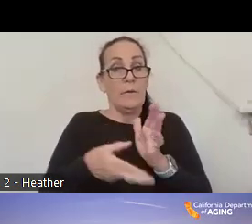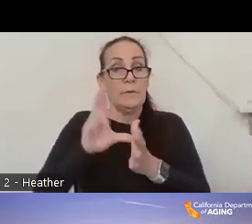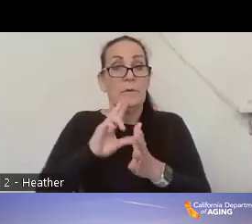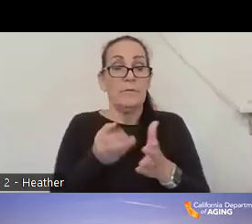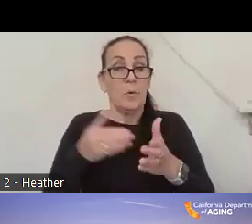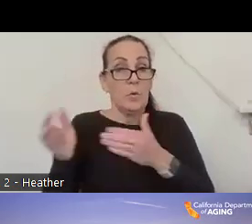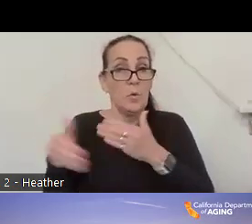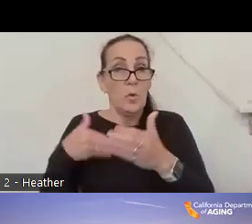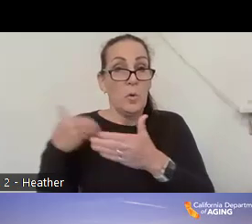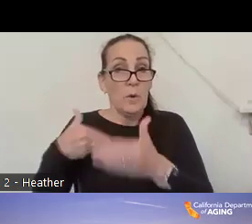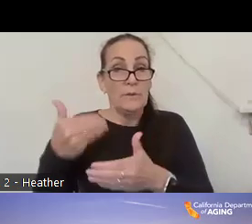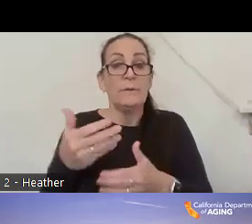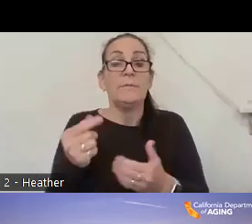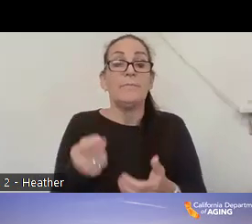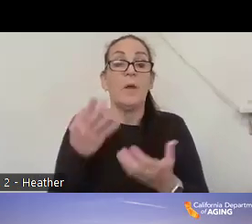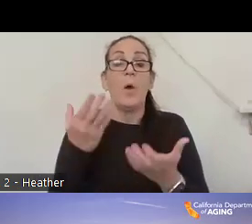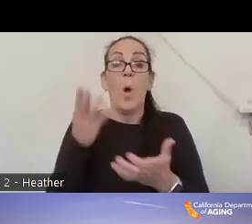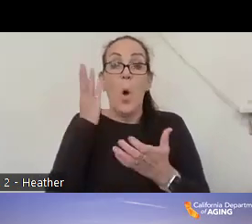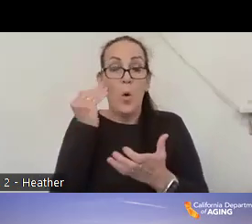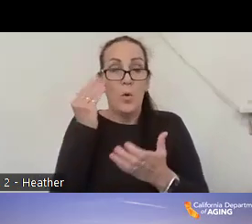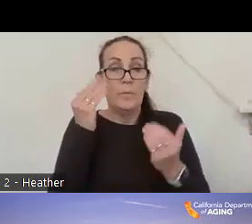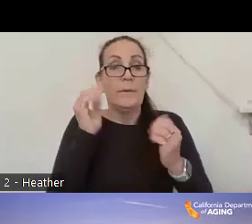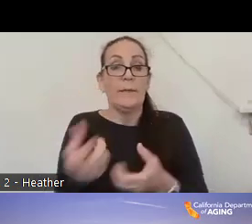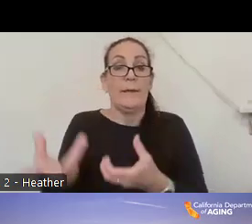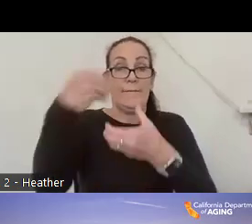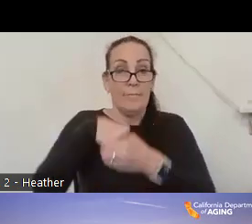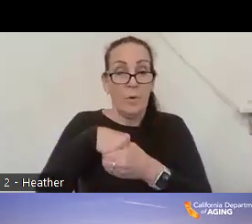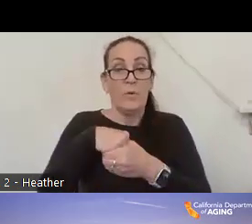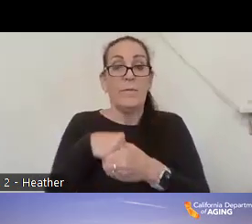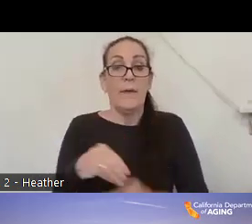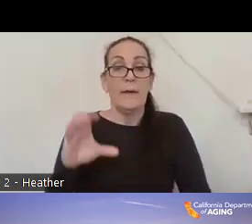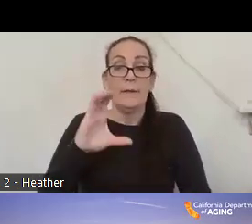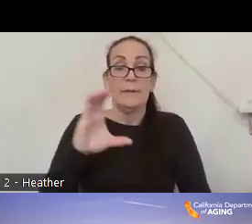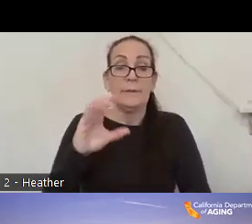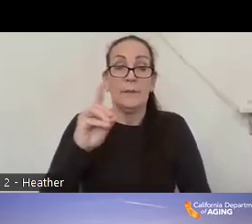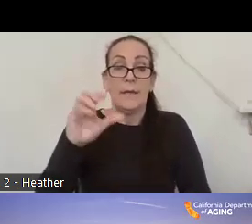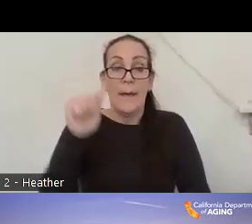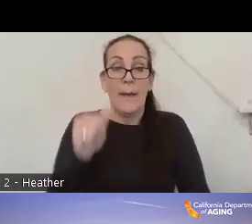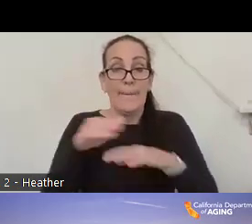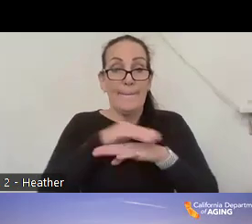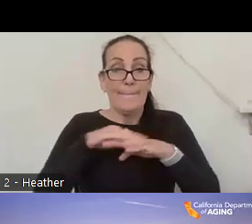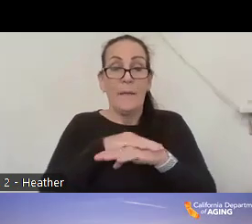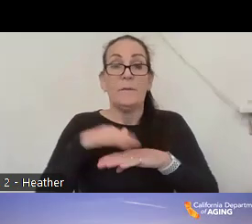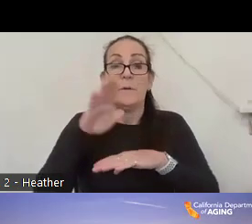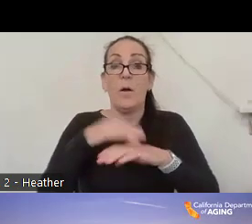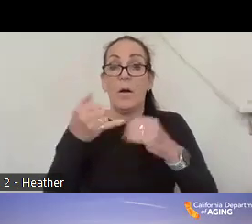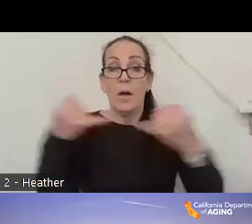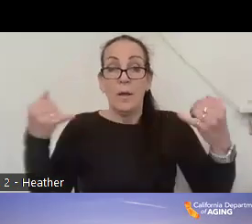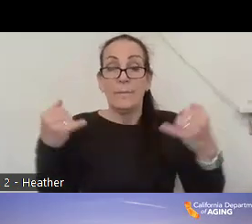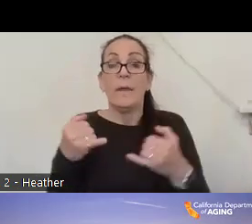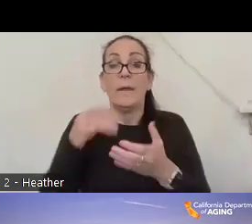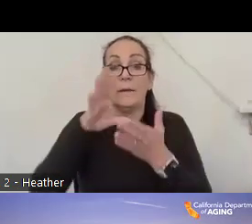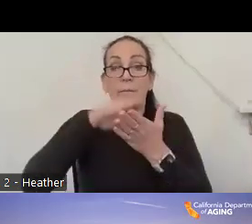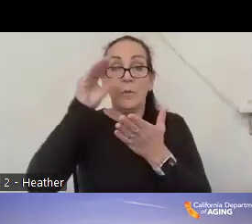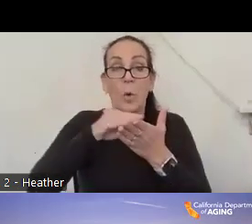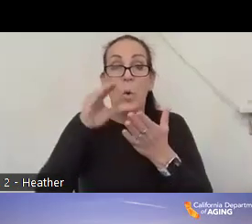implement into a CDA-based online learning platform where employers of caregivers can use